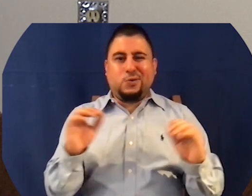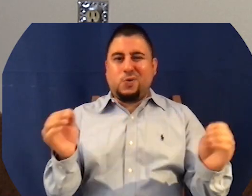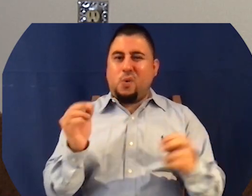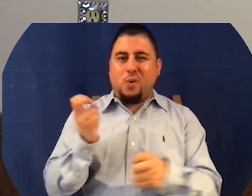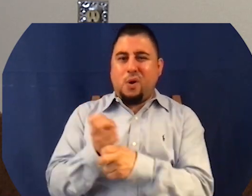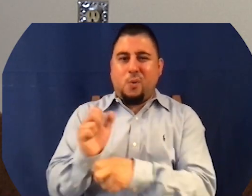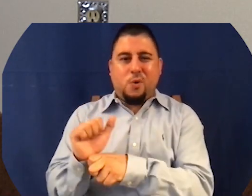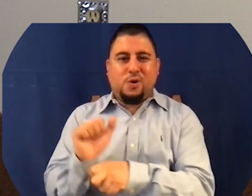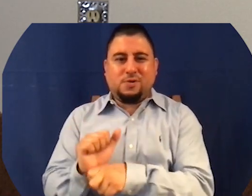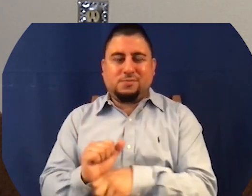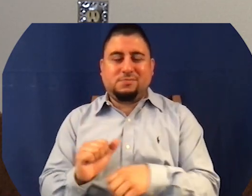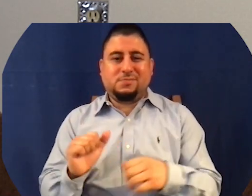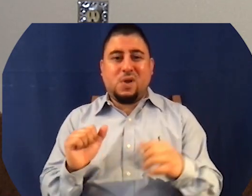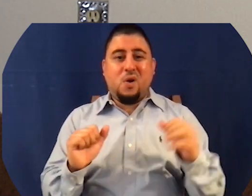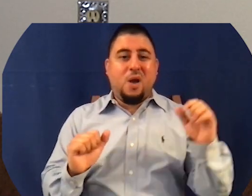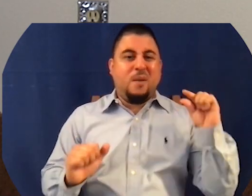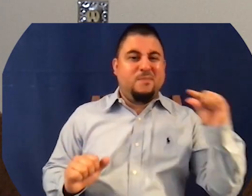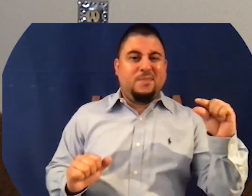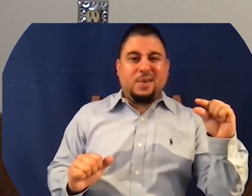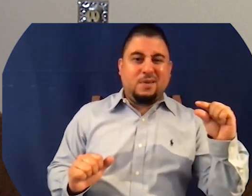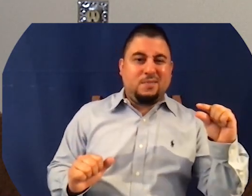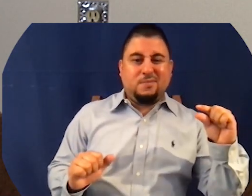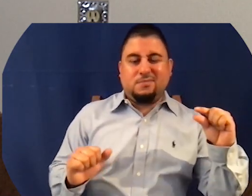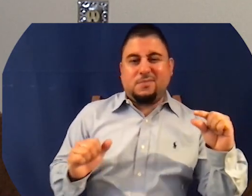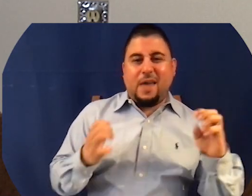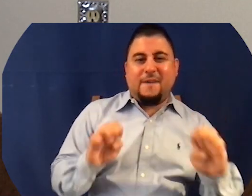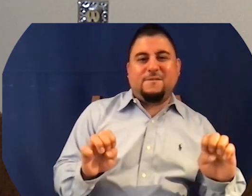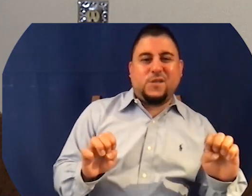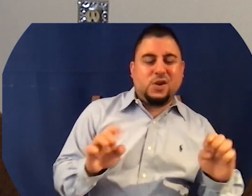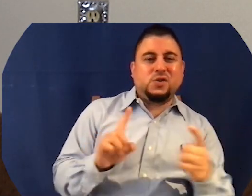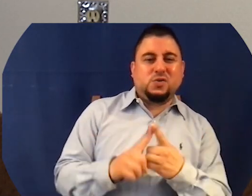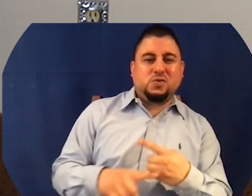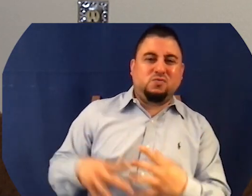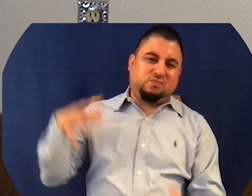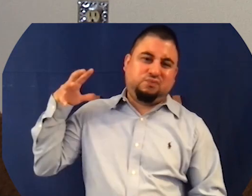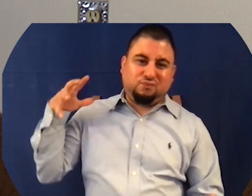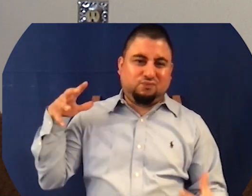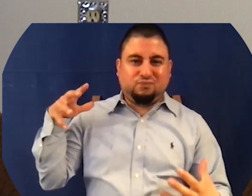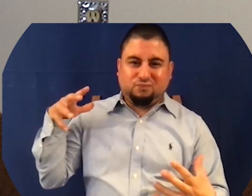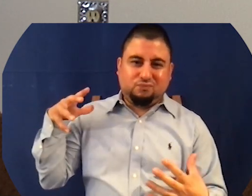or at least for a minimal amount of effort.